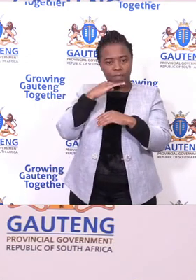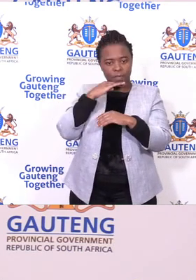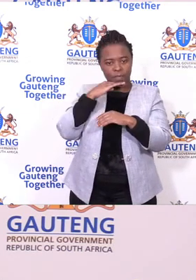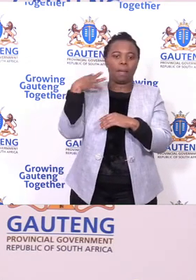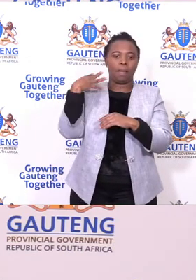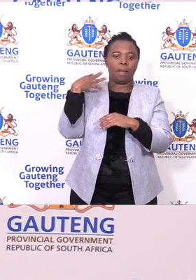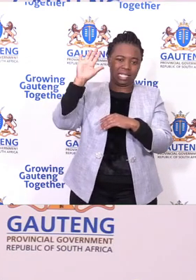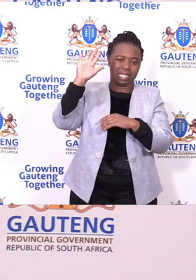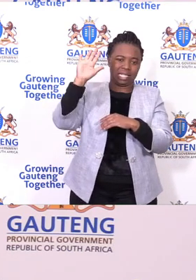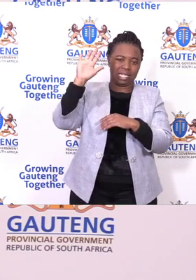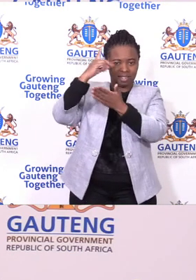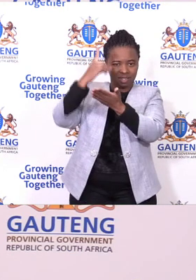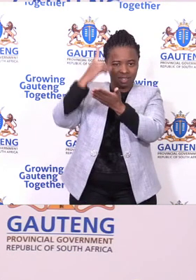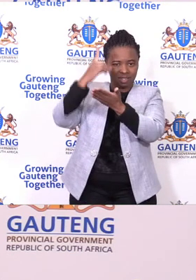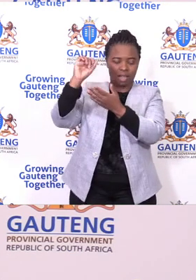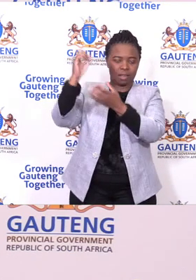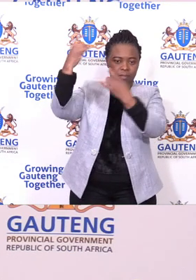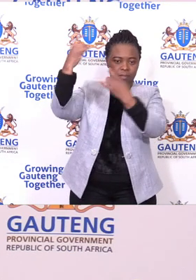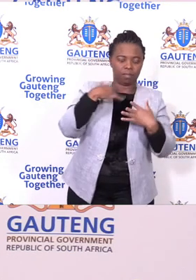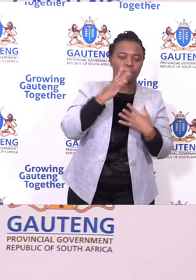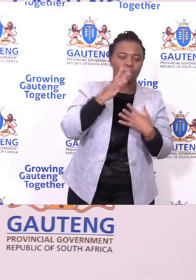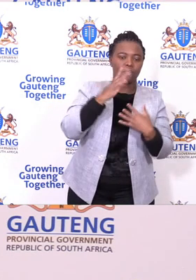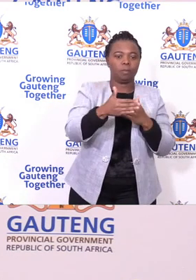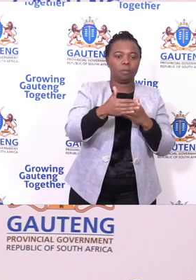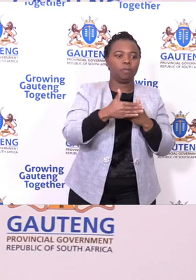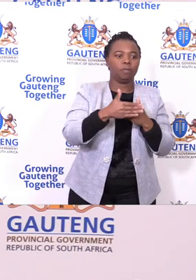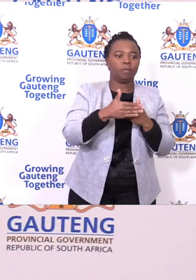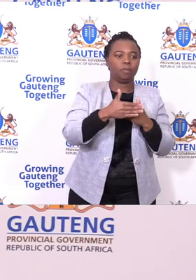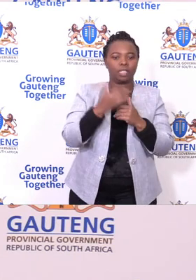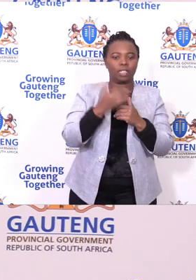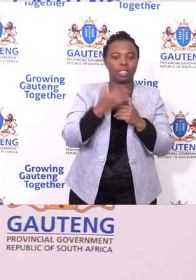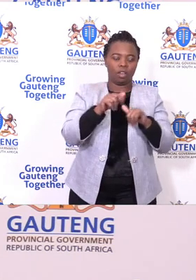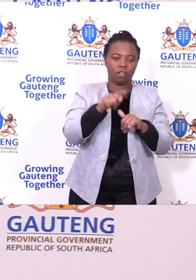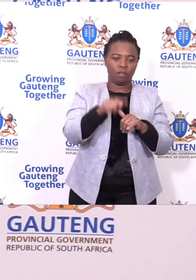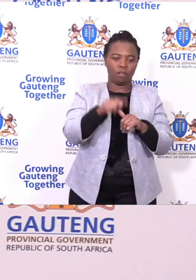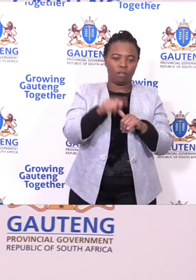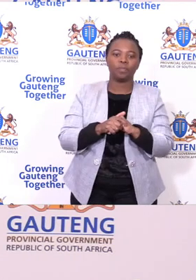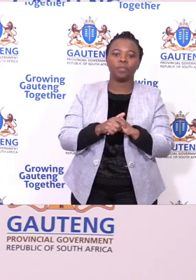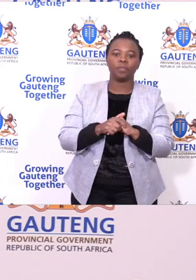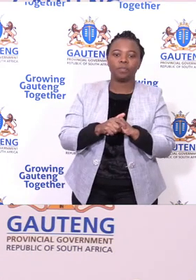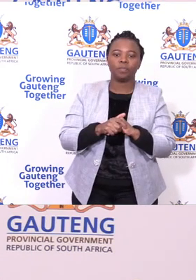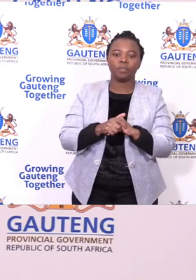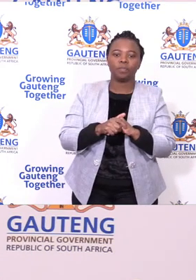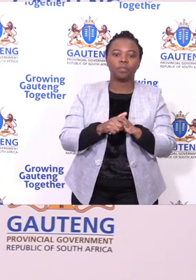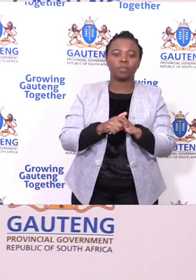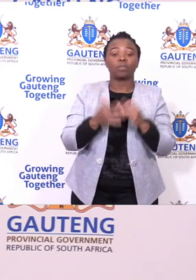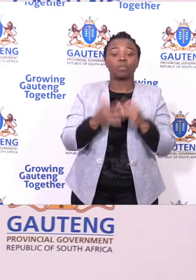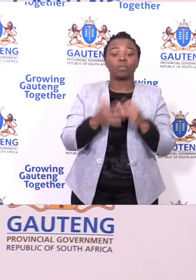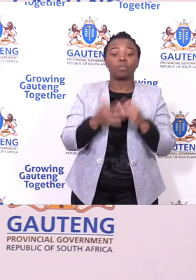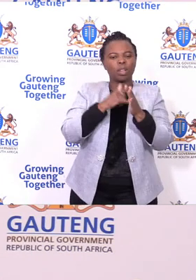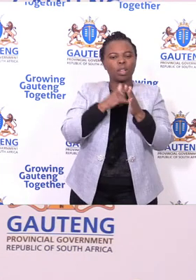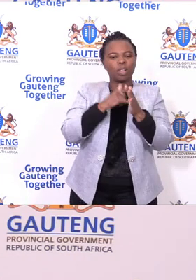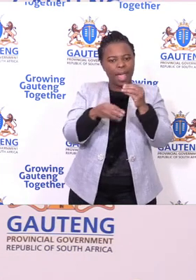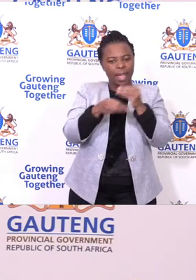and the decision of the Military Council, which we are awaiting in that regard. But maybe just to add and give you